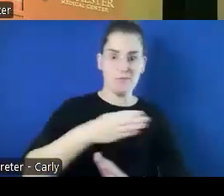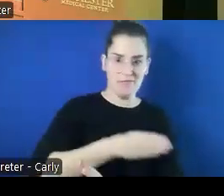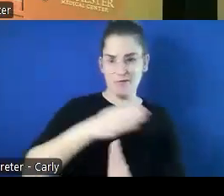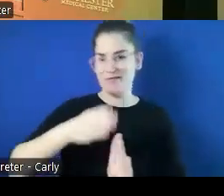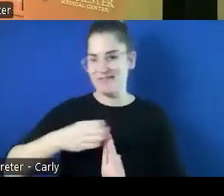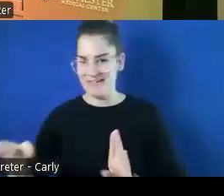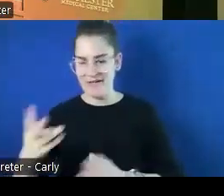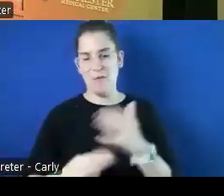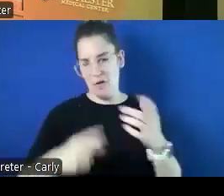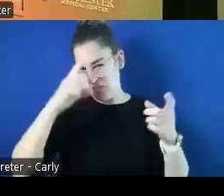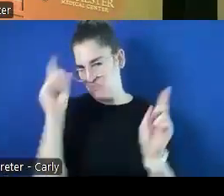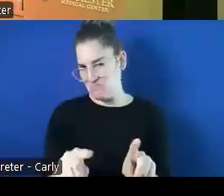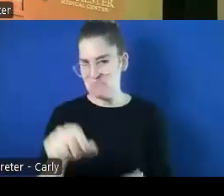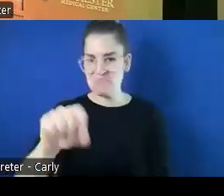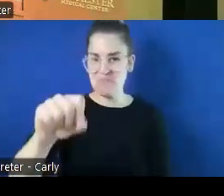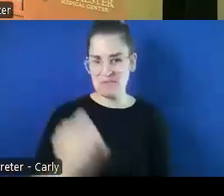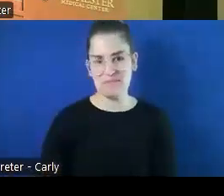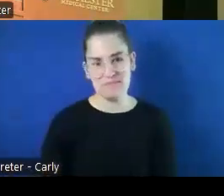and after this experience.